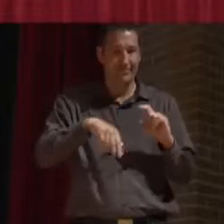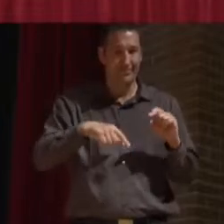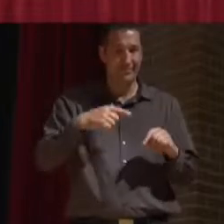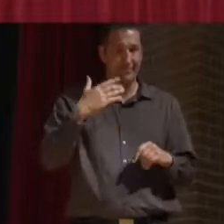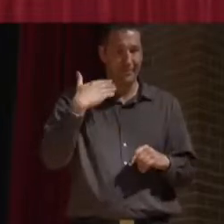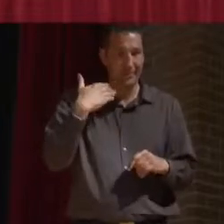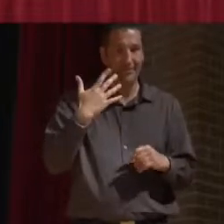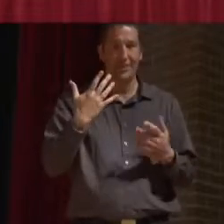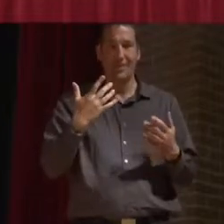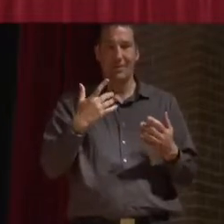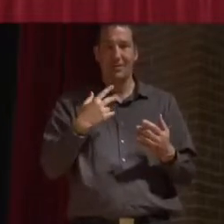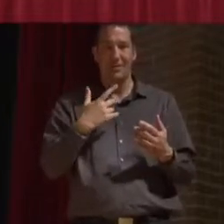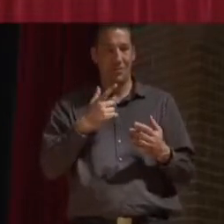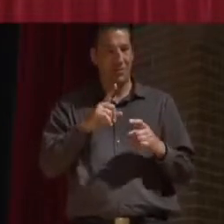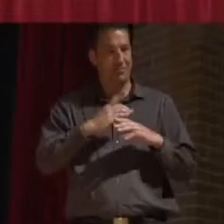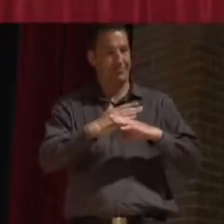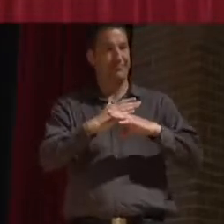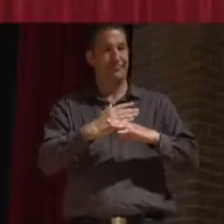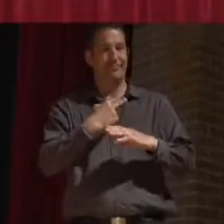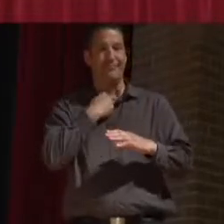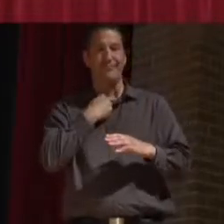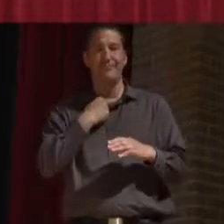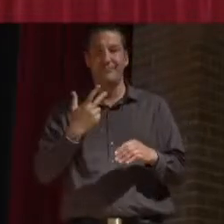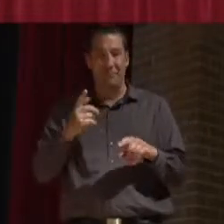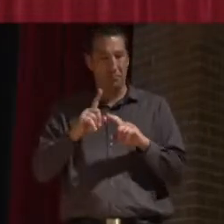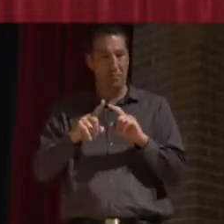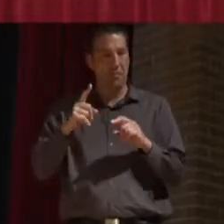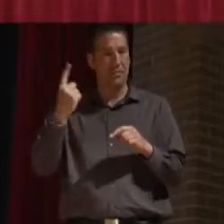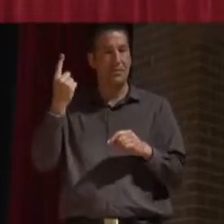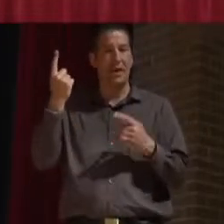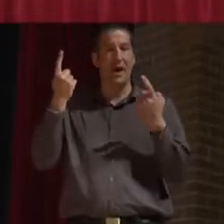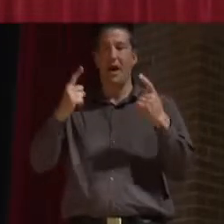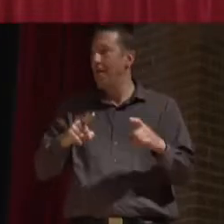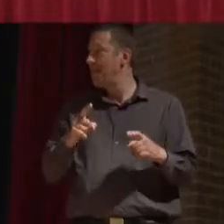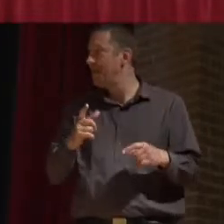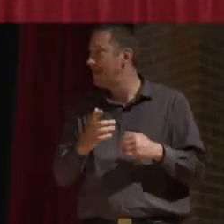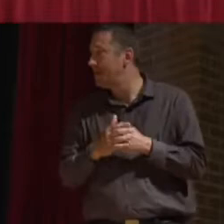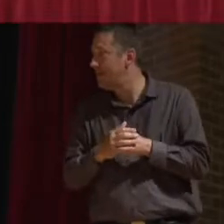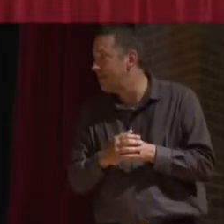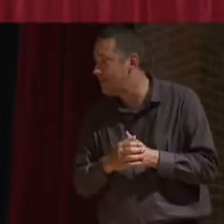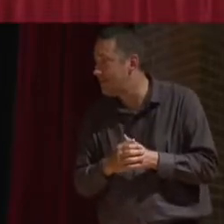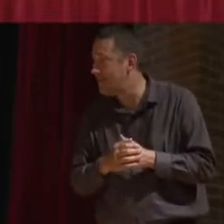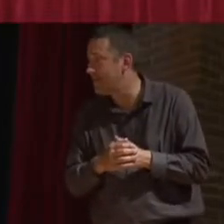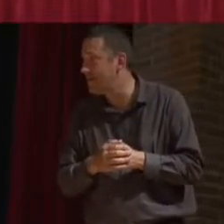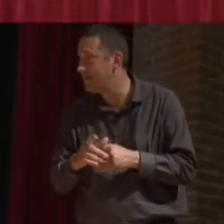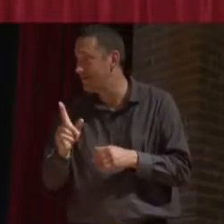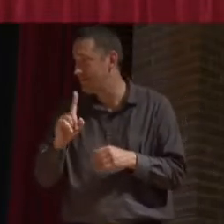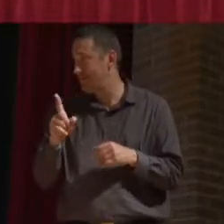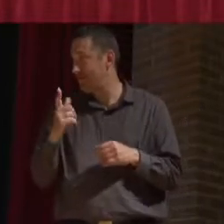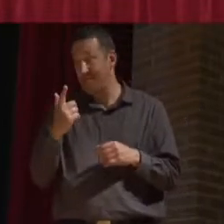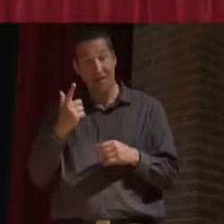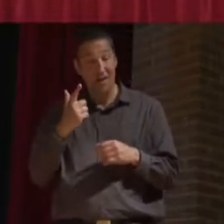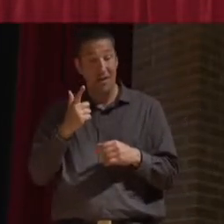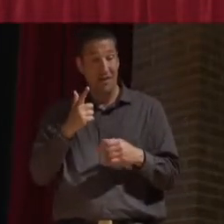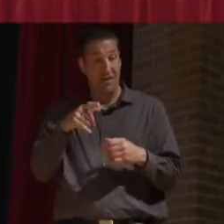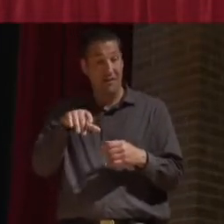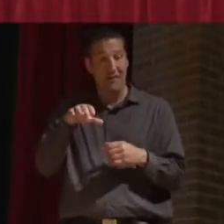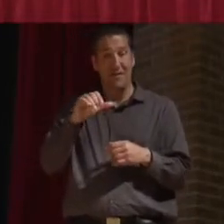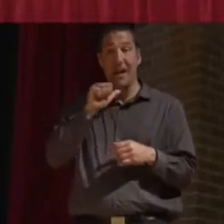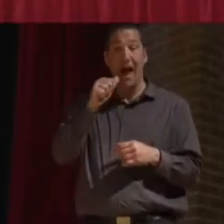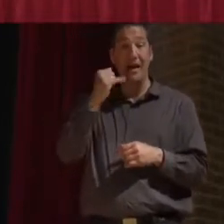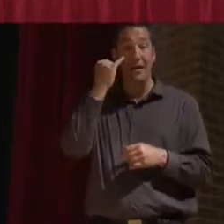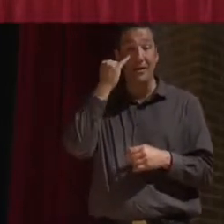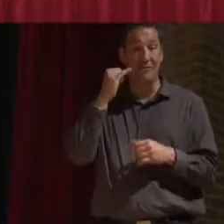he did, you know. So you can't, like, we think it's worked out a lot of times, but we should. Right? Not if, how. Yeah,